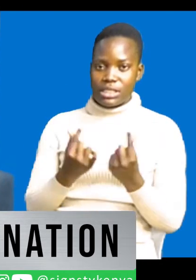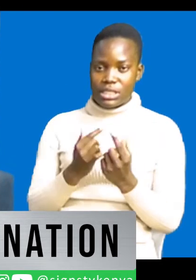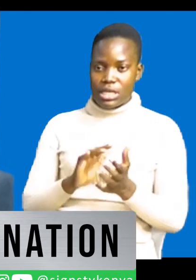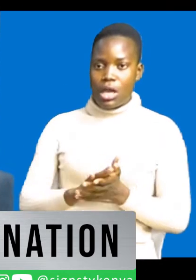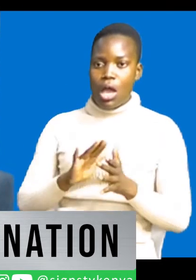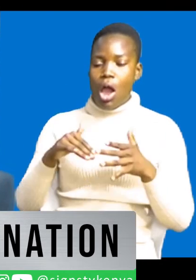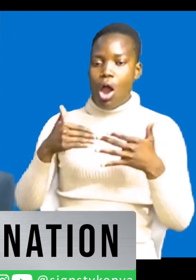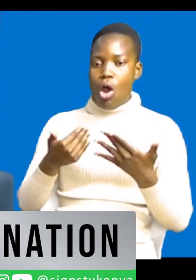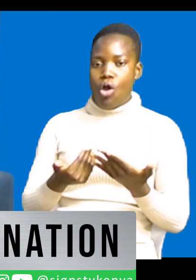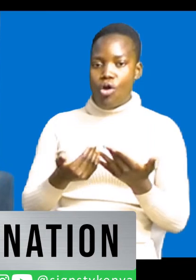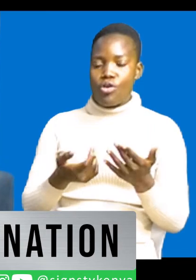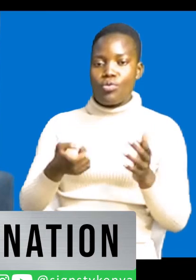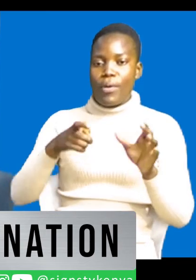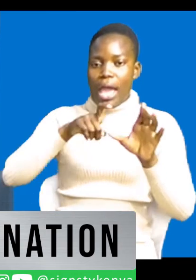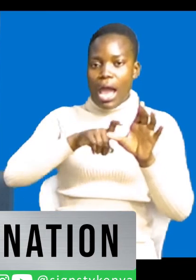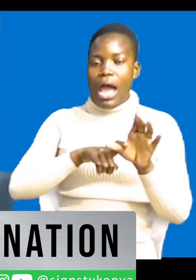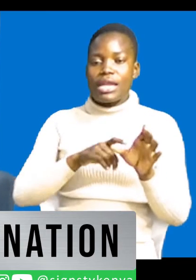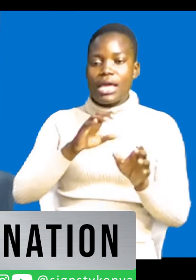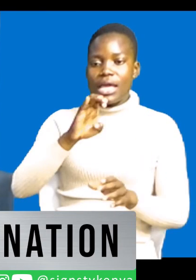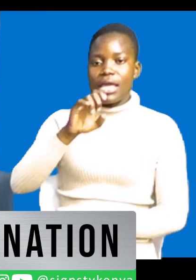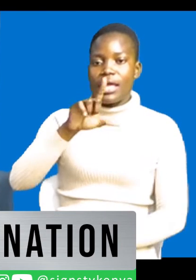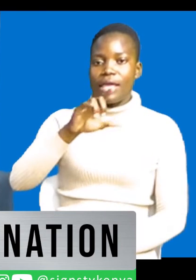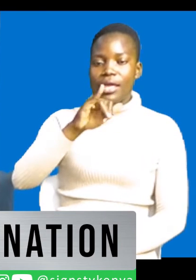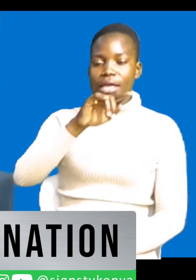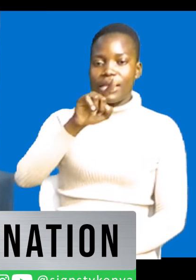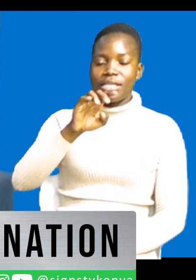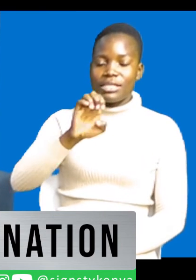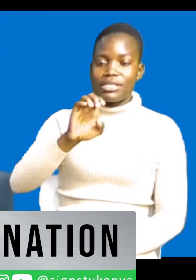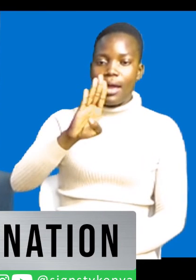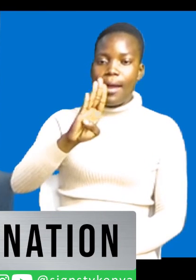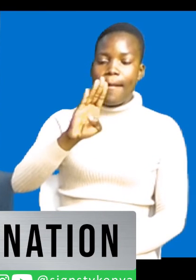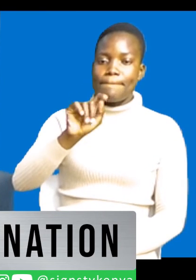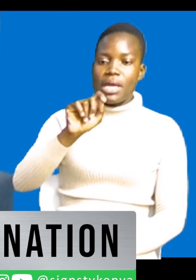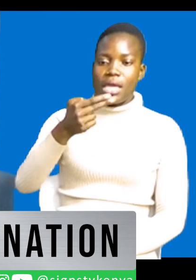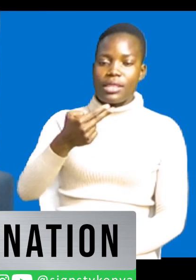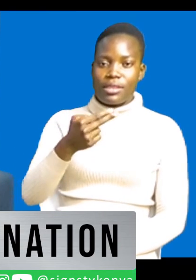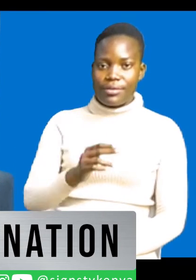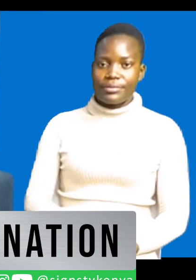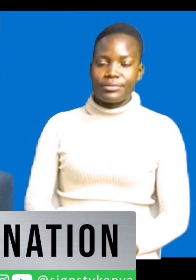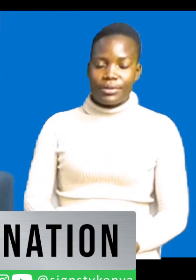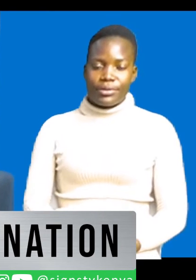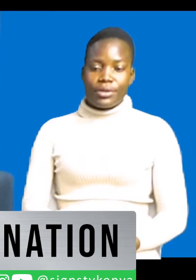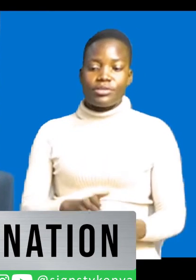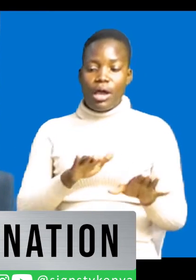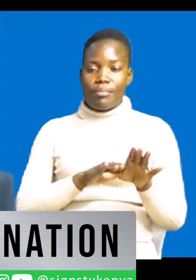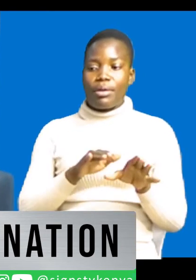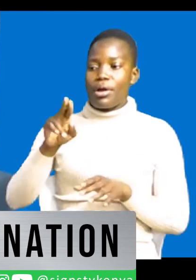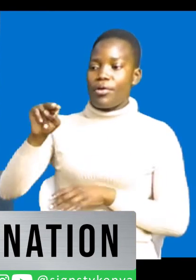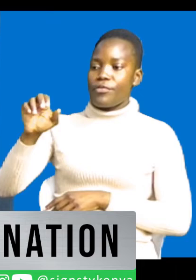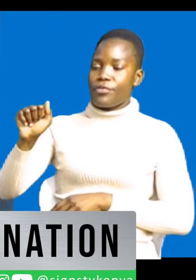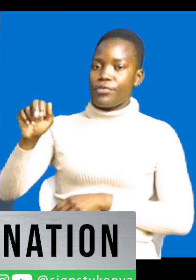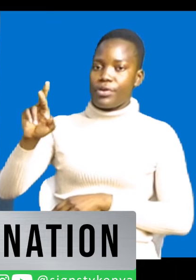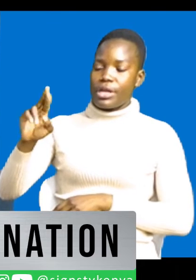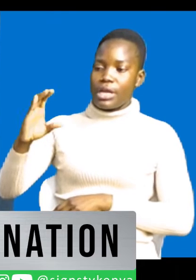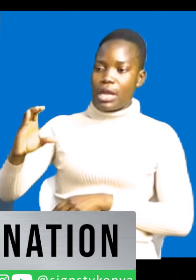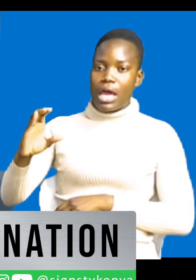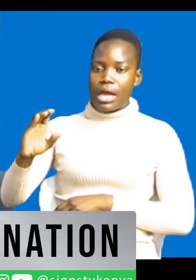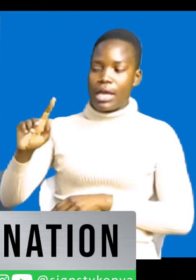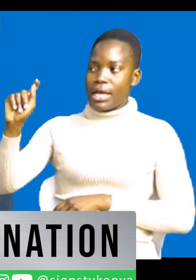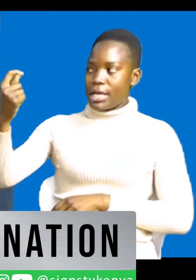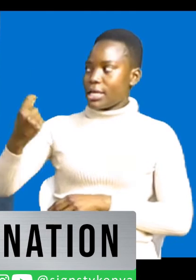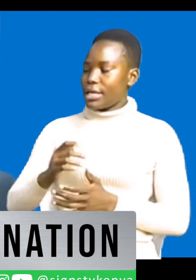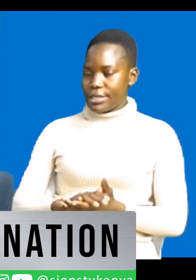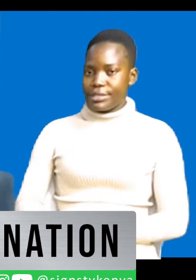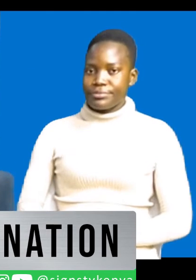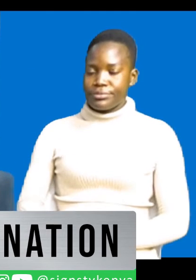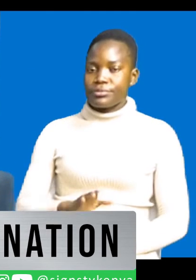put Elizabeth there on spot. Wacha Elizabeth chete. Tumekuwa na Kenya. Tuko wapi na history ya nini? By